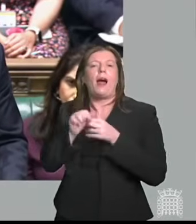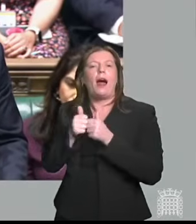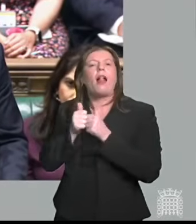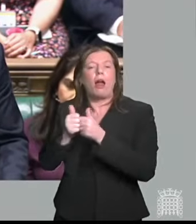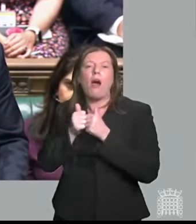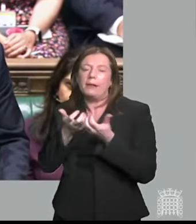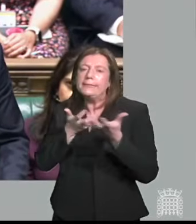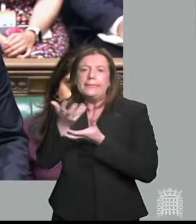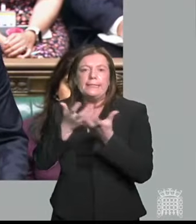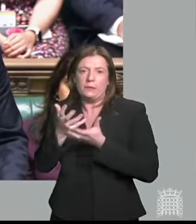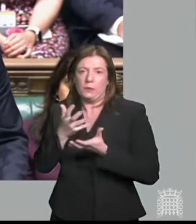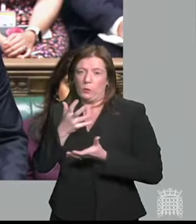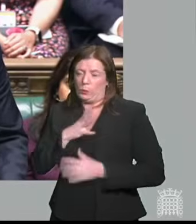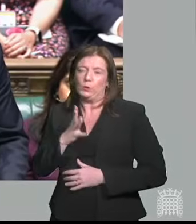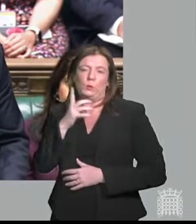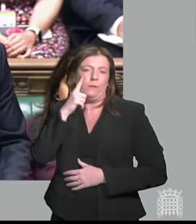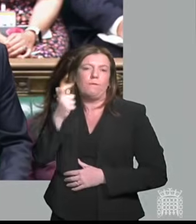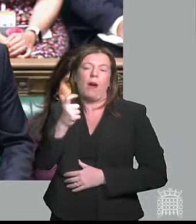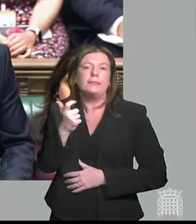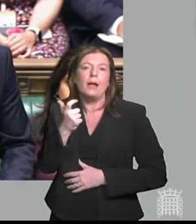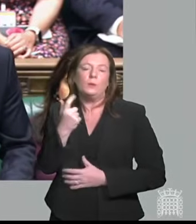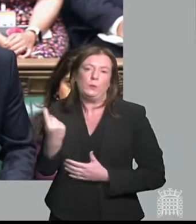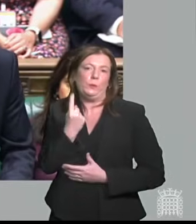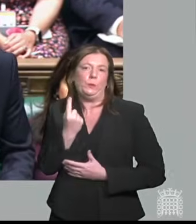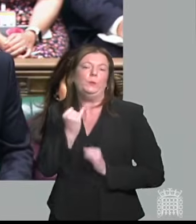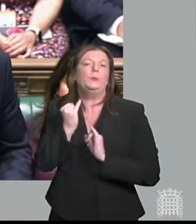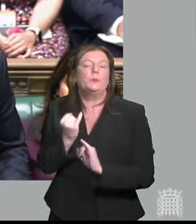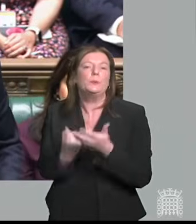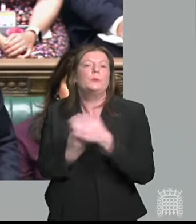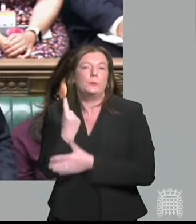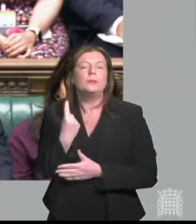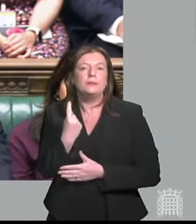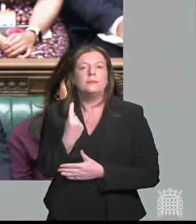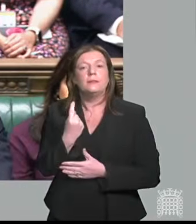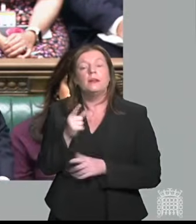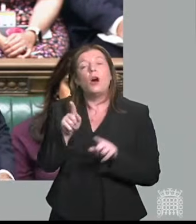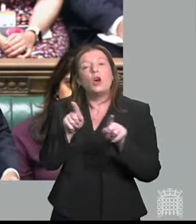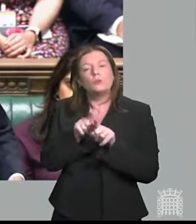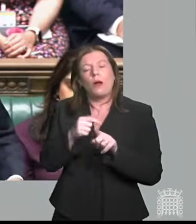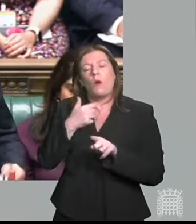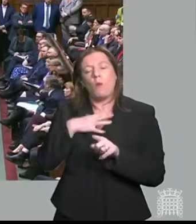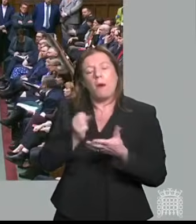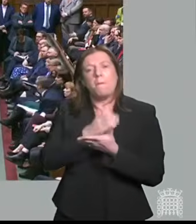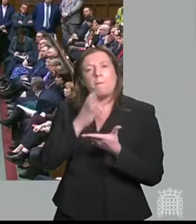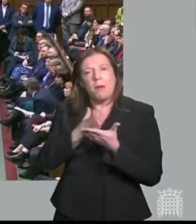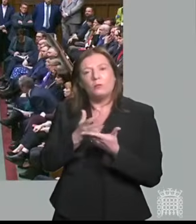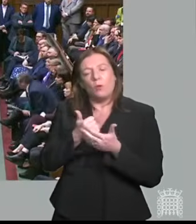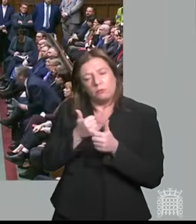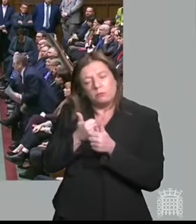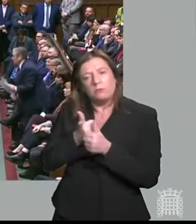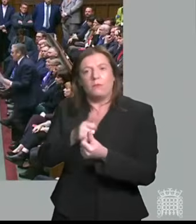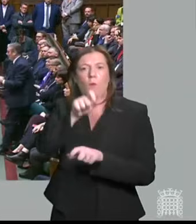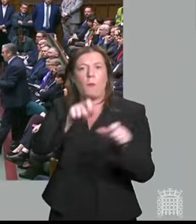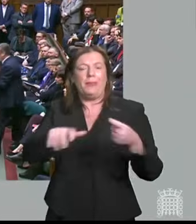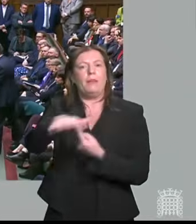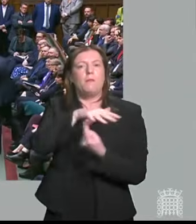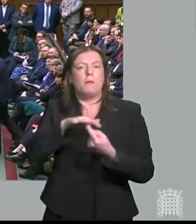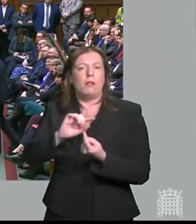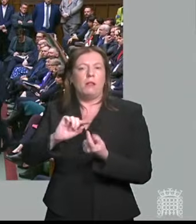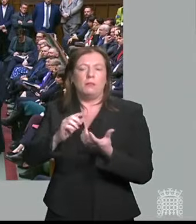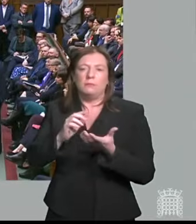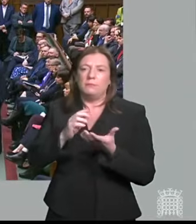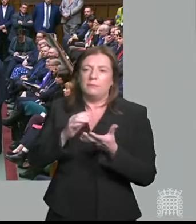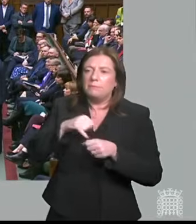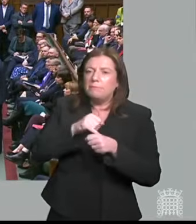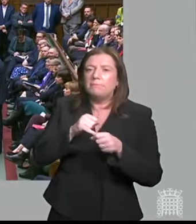get to the bottom of the situation, and we will also continue all our efforts to get humanitarian aid into the region. Keir Starmer. I thank the